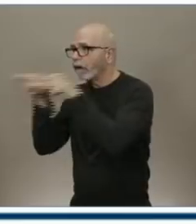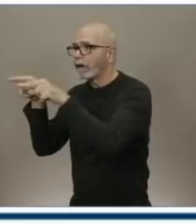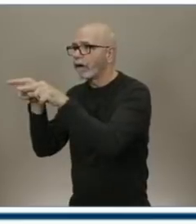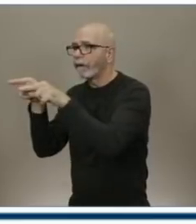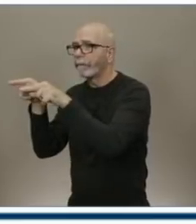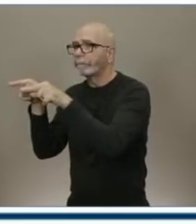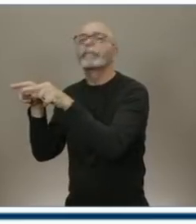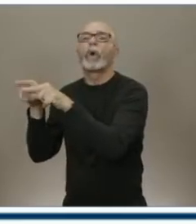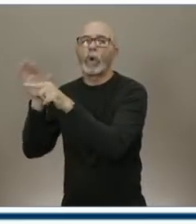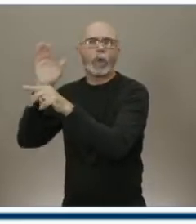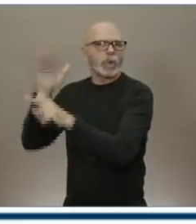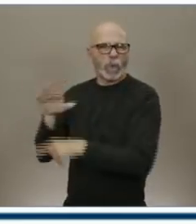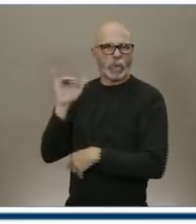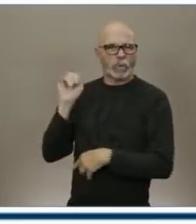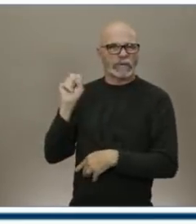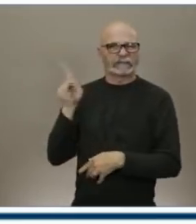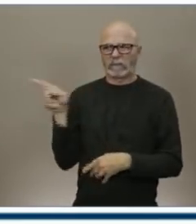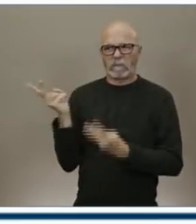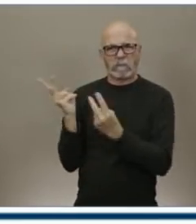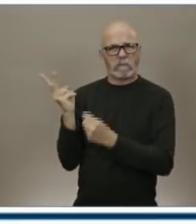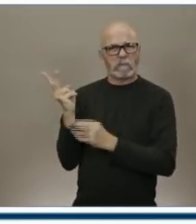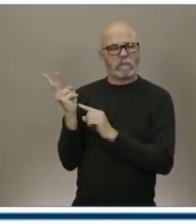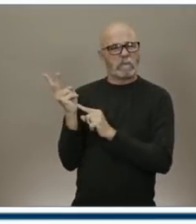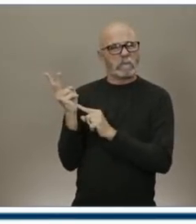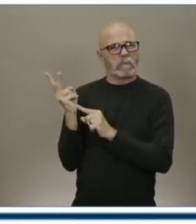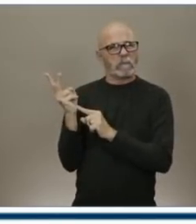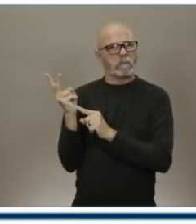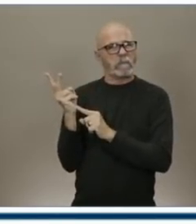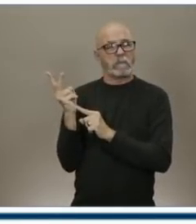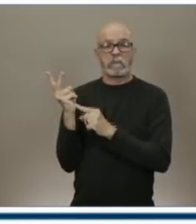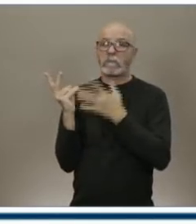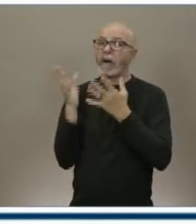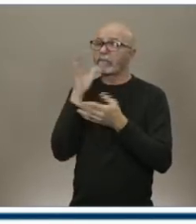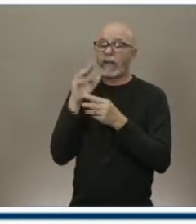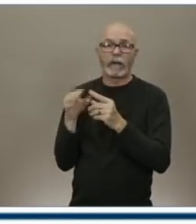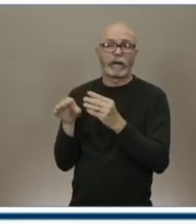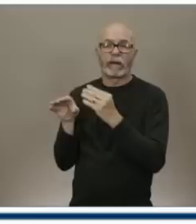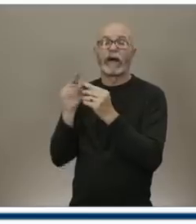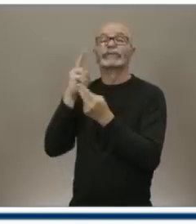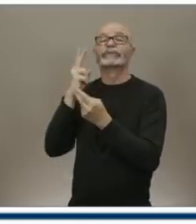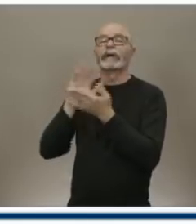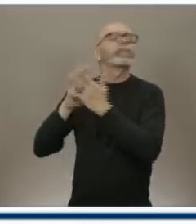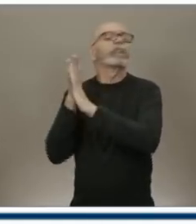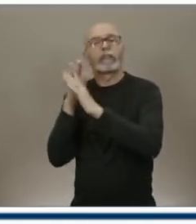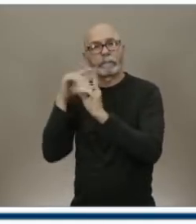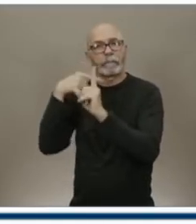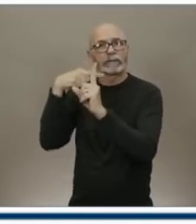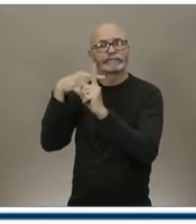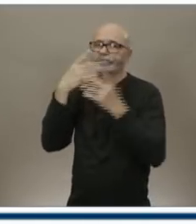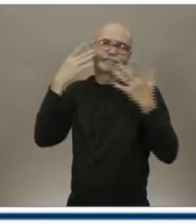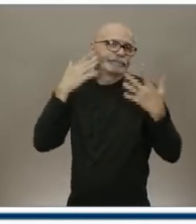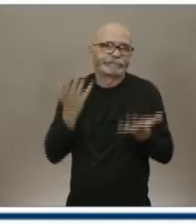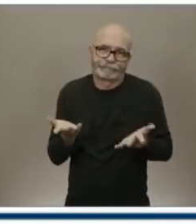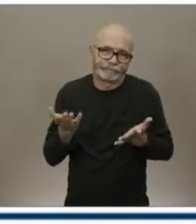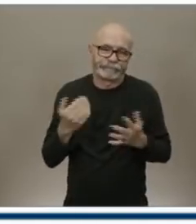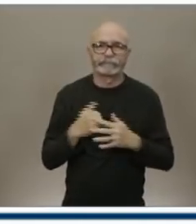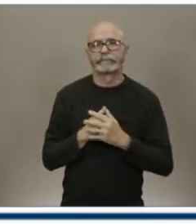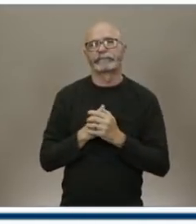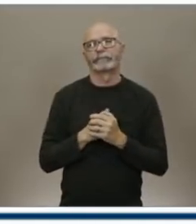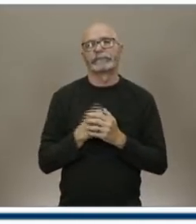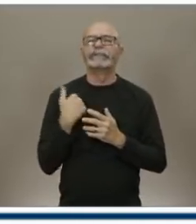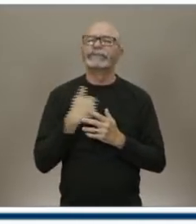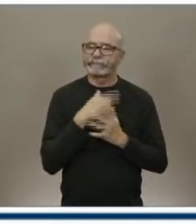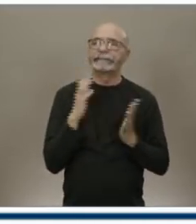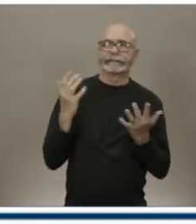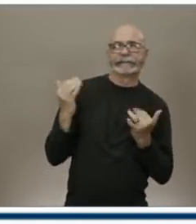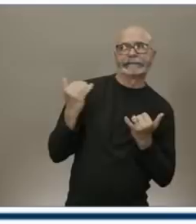not impossible that we might get additional positives from this as well, knowing that where the concern is that there's been virus